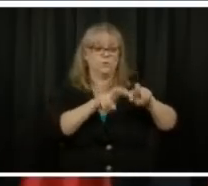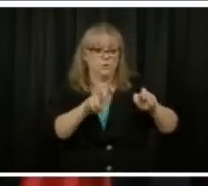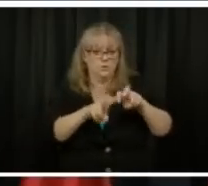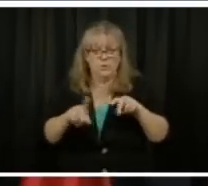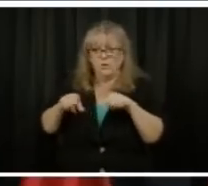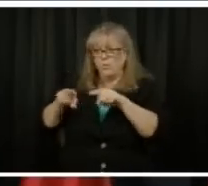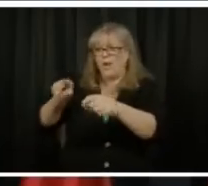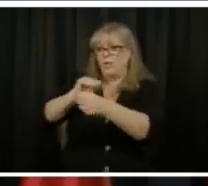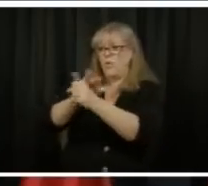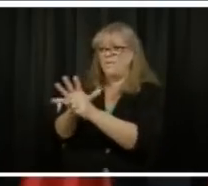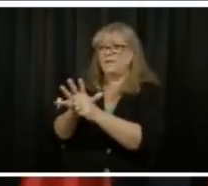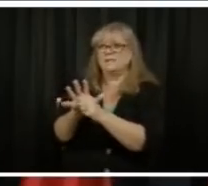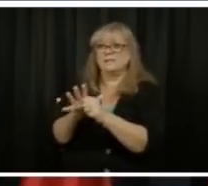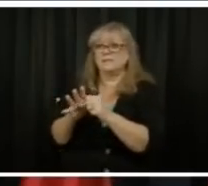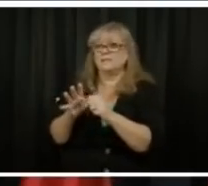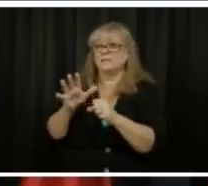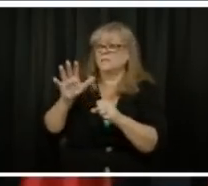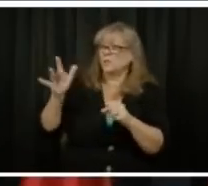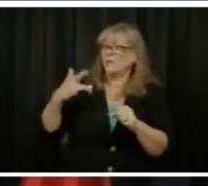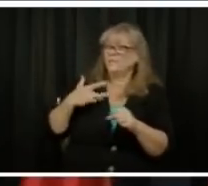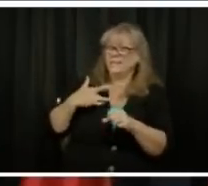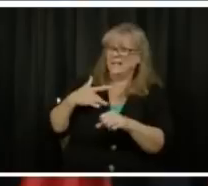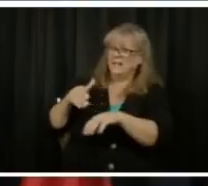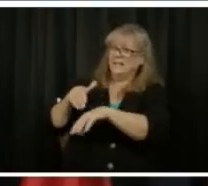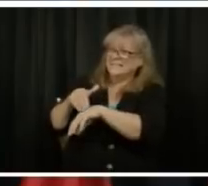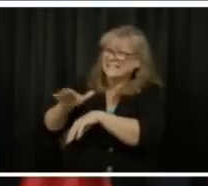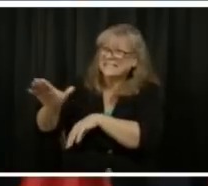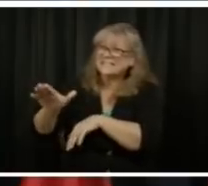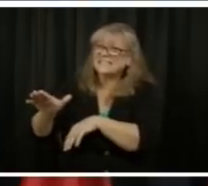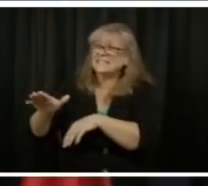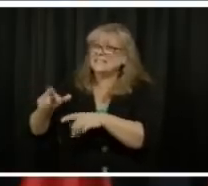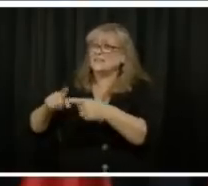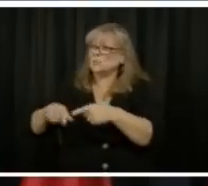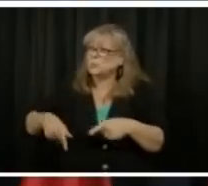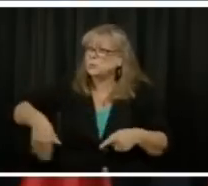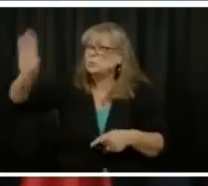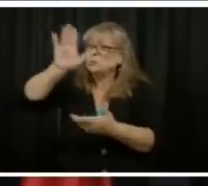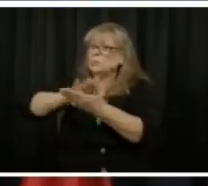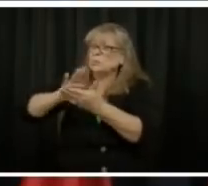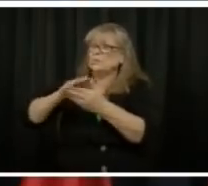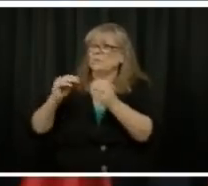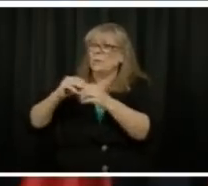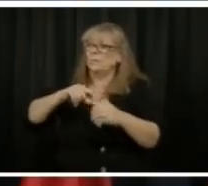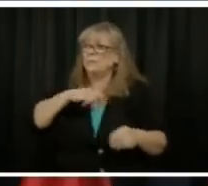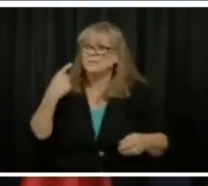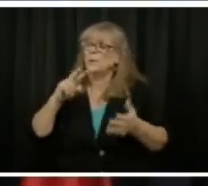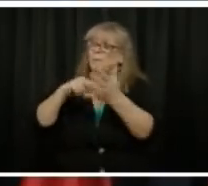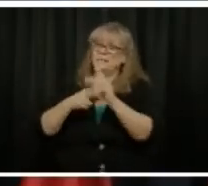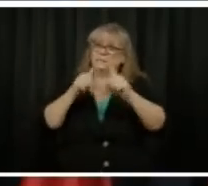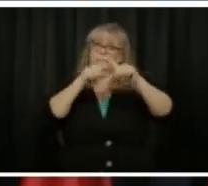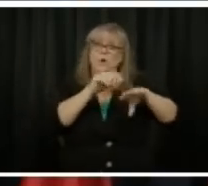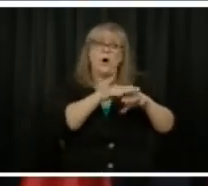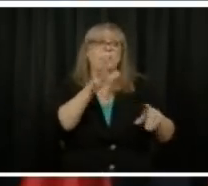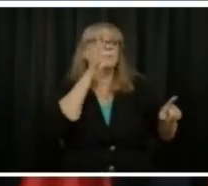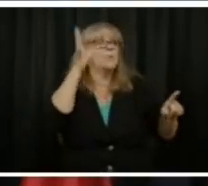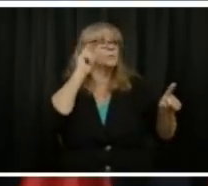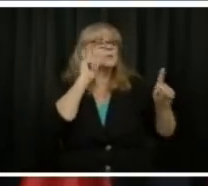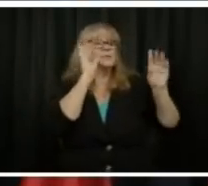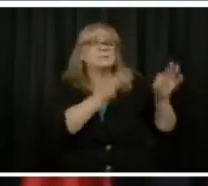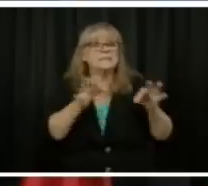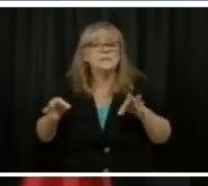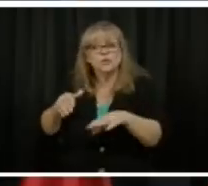calculated risk that parents should take? Well, I think you correctly described that. That's a decision